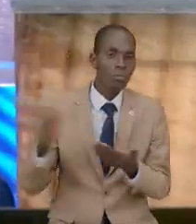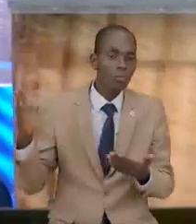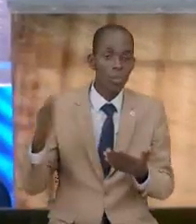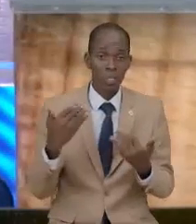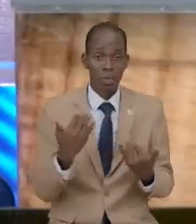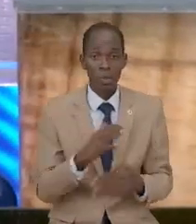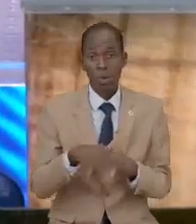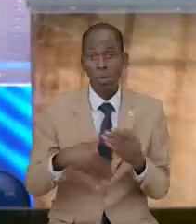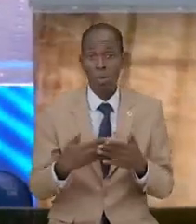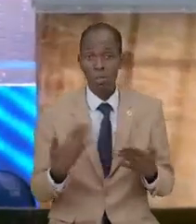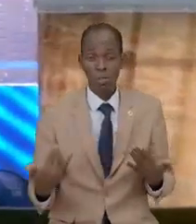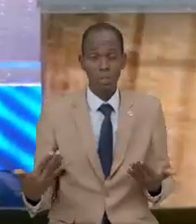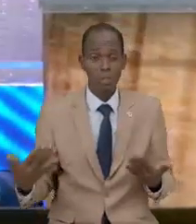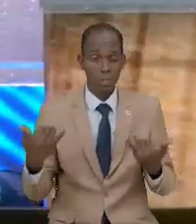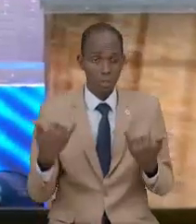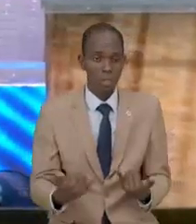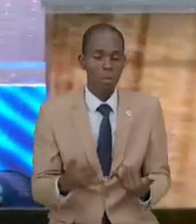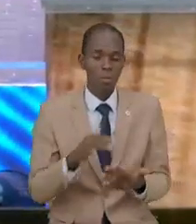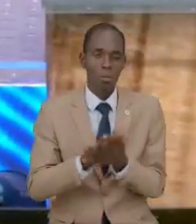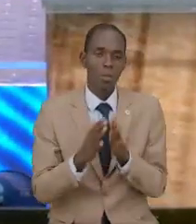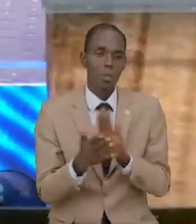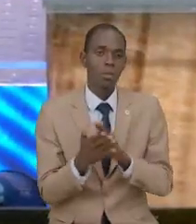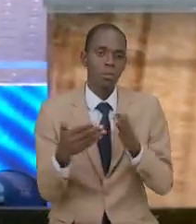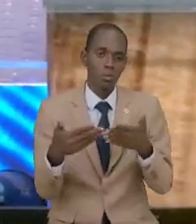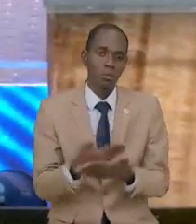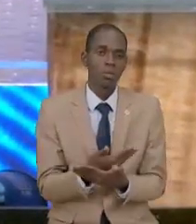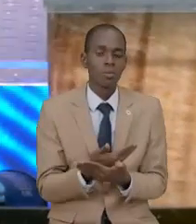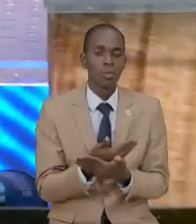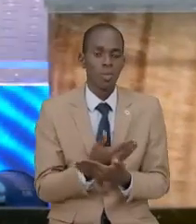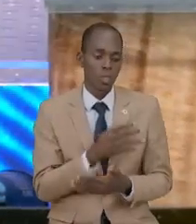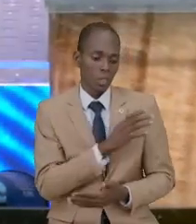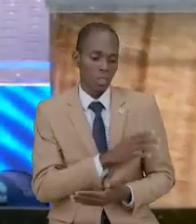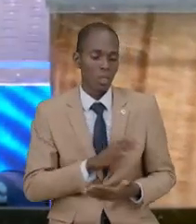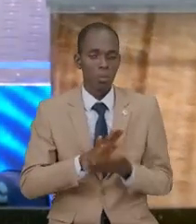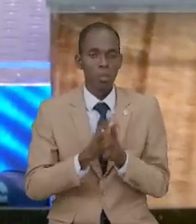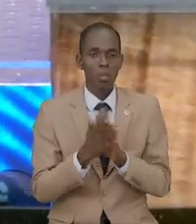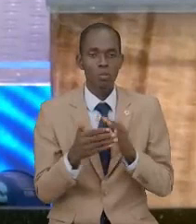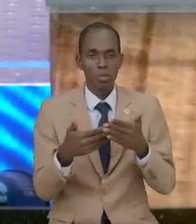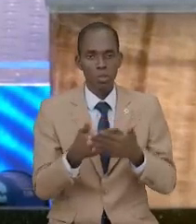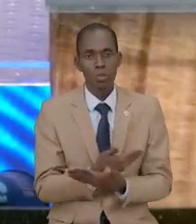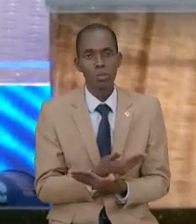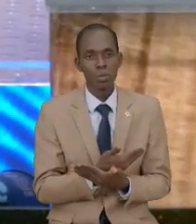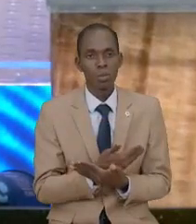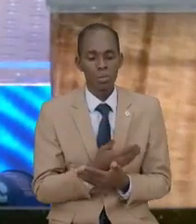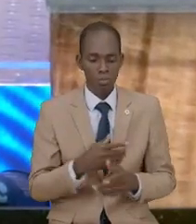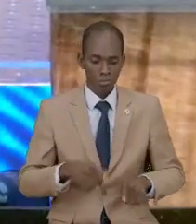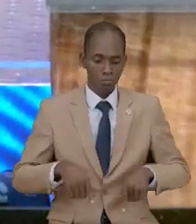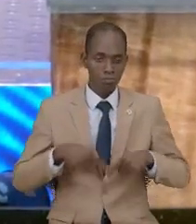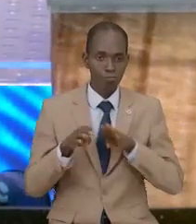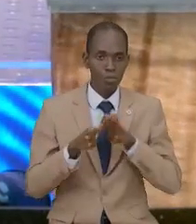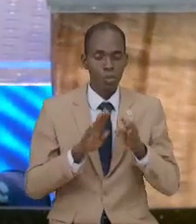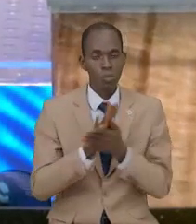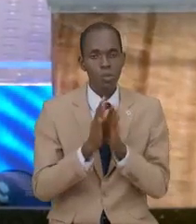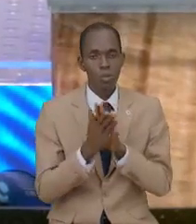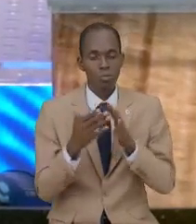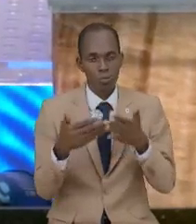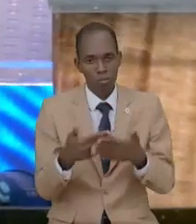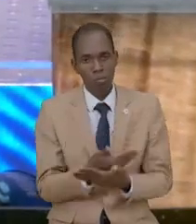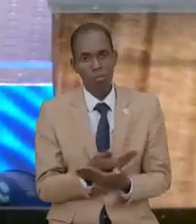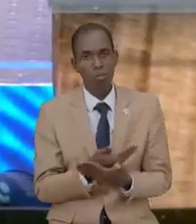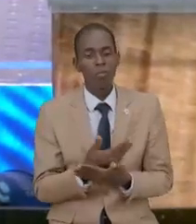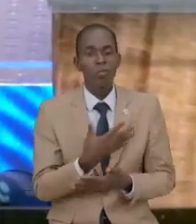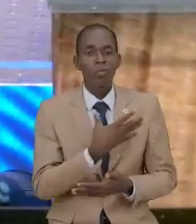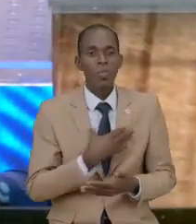things become new. Character becomes new. Lifestyle becomes new, and